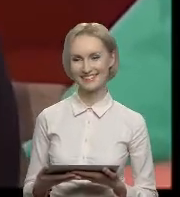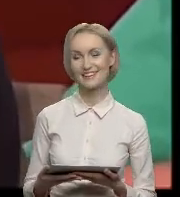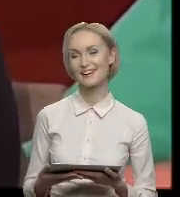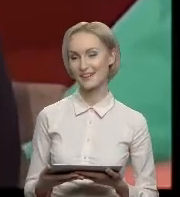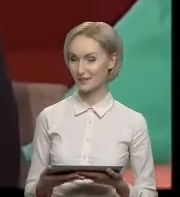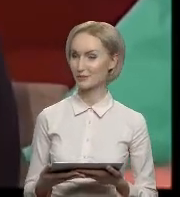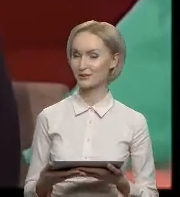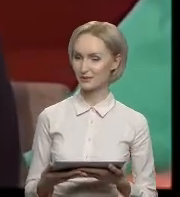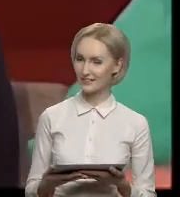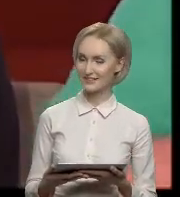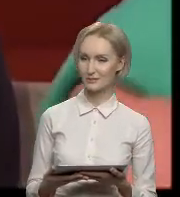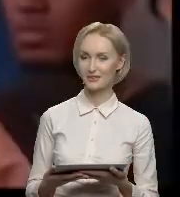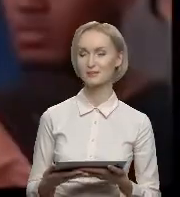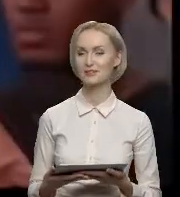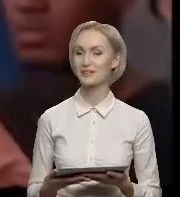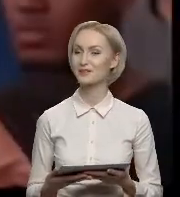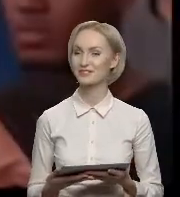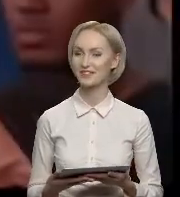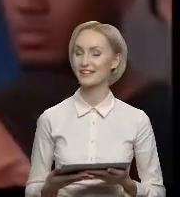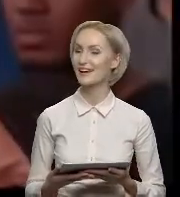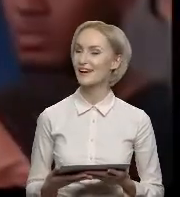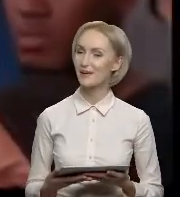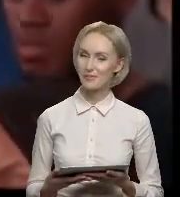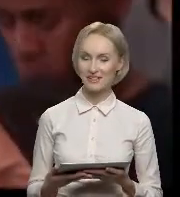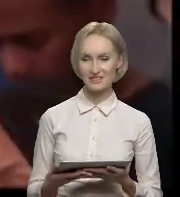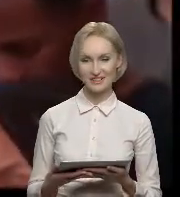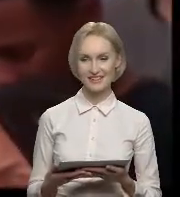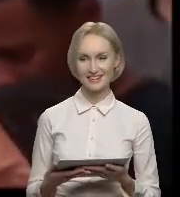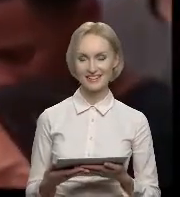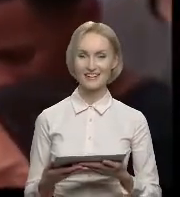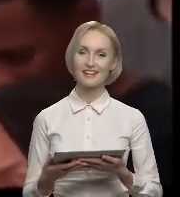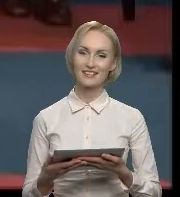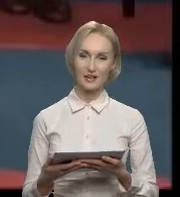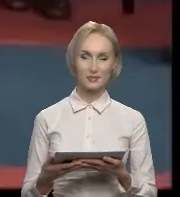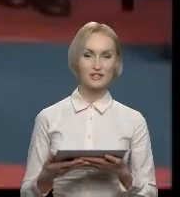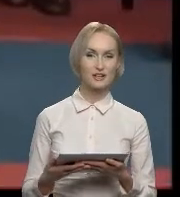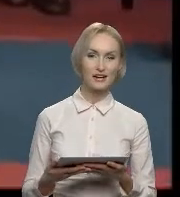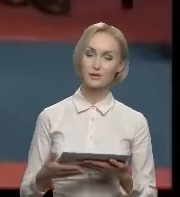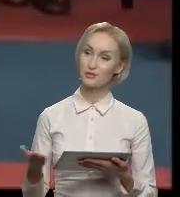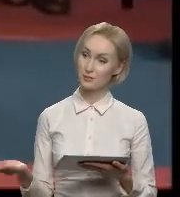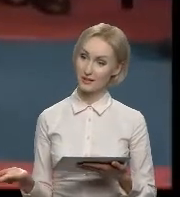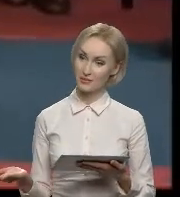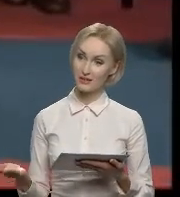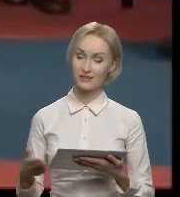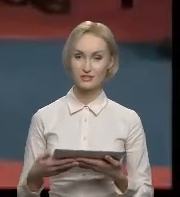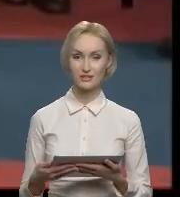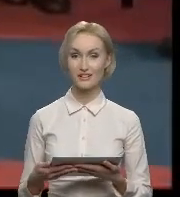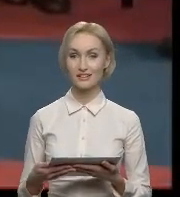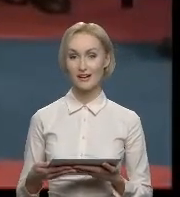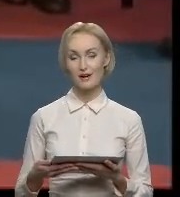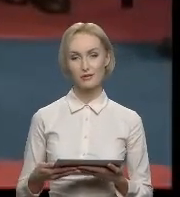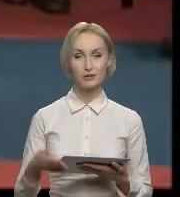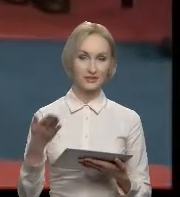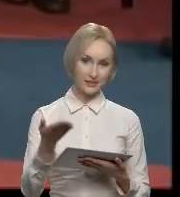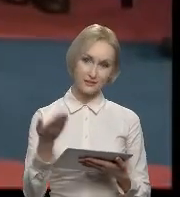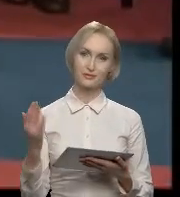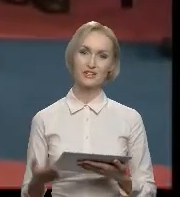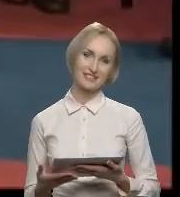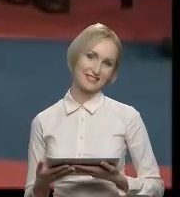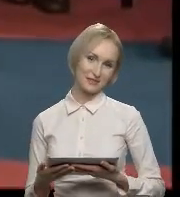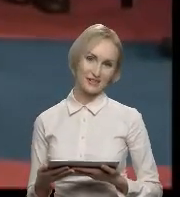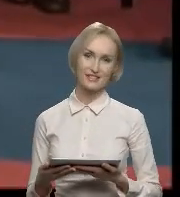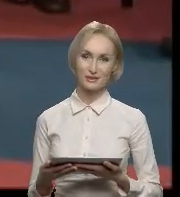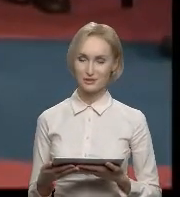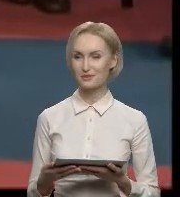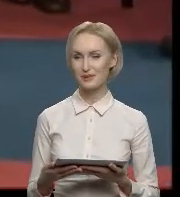but for the child. Will you commit for that baby to take a DNA test if Tyrone is or is not the baby? She's selfish. Let her talk. I'm selfish.